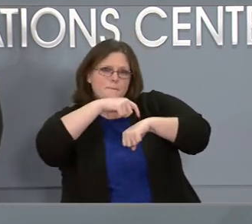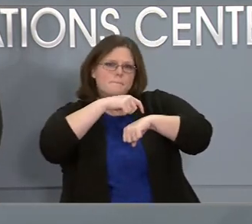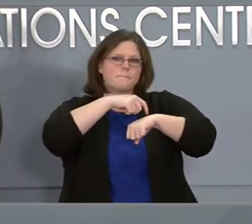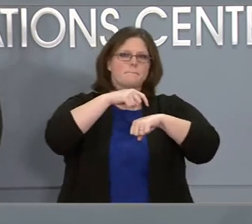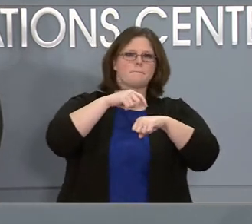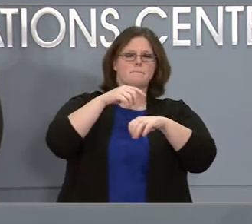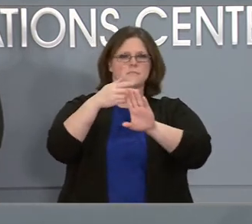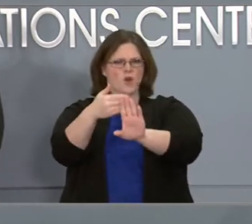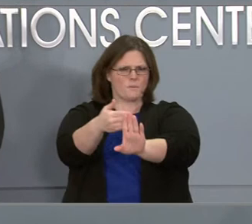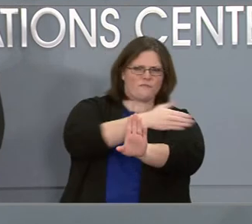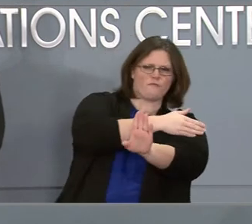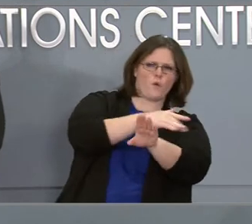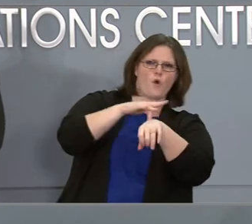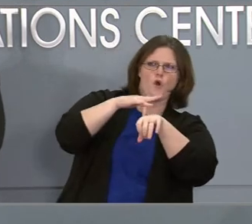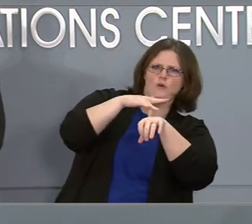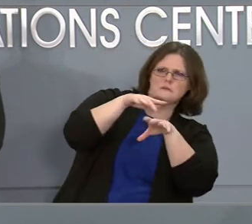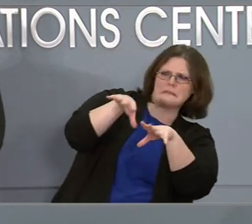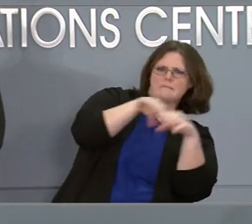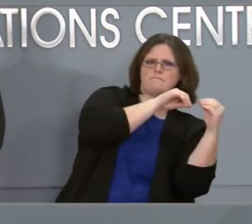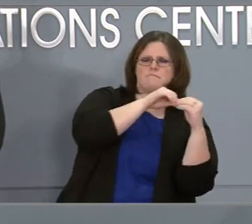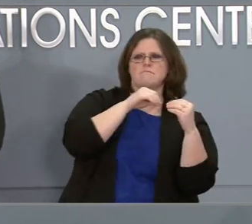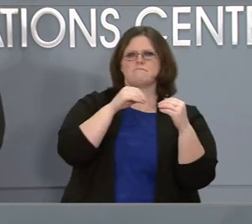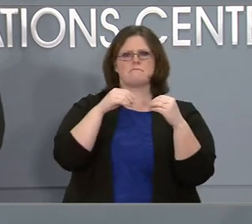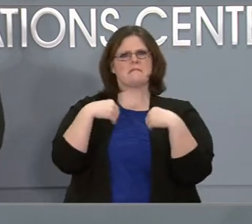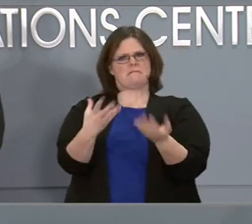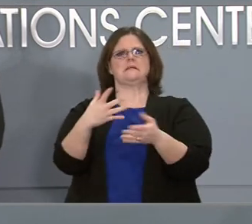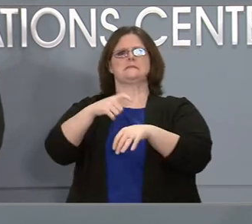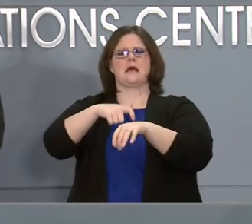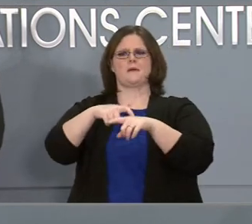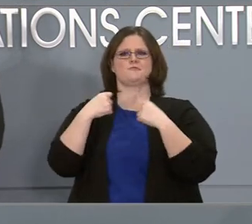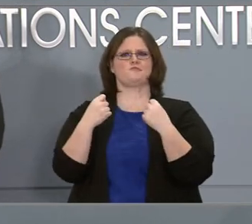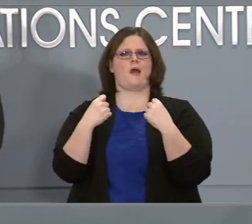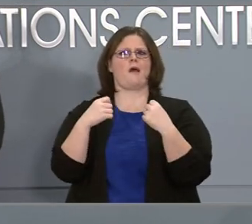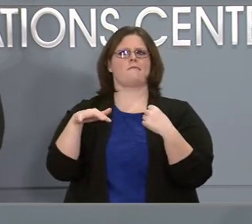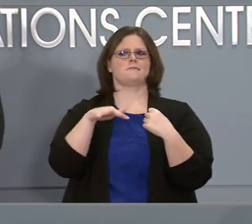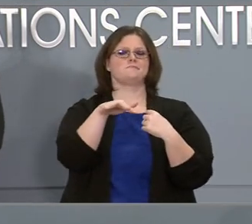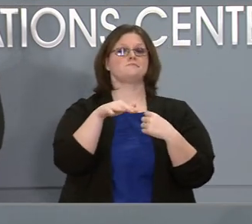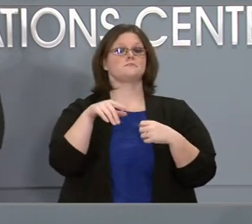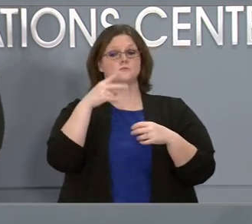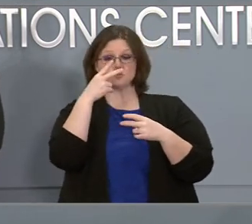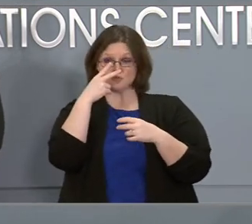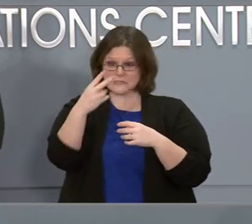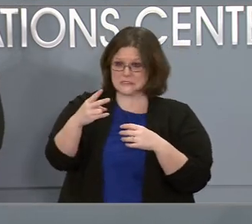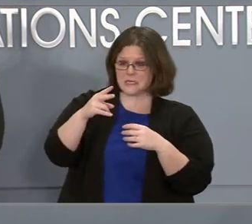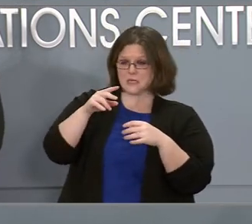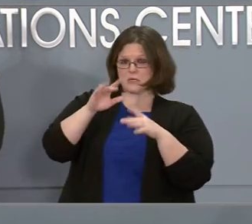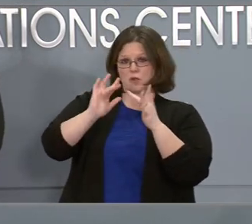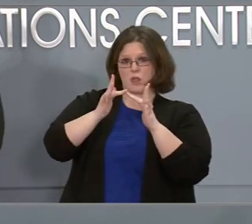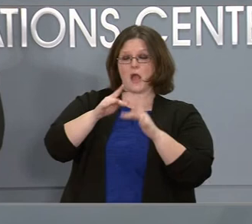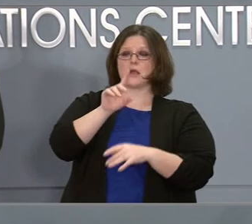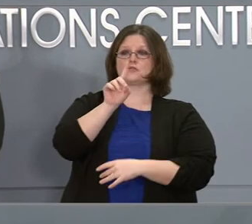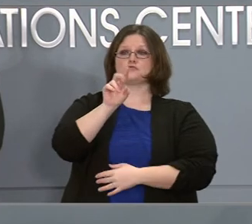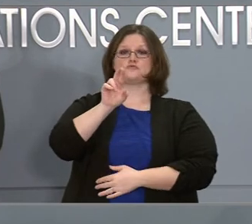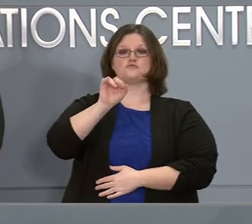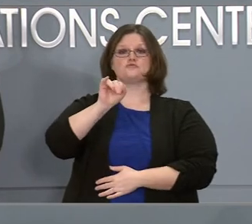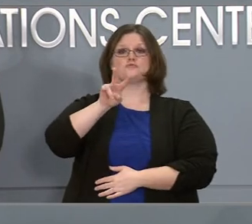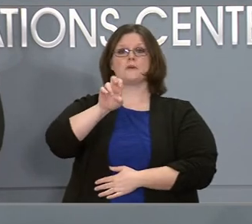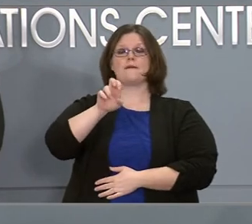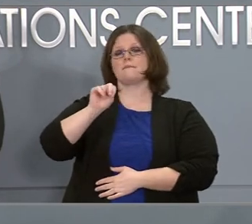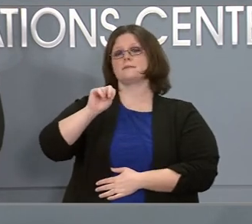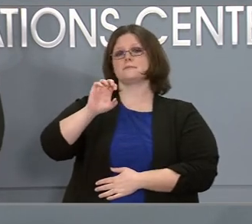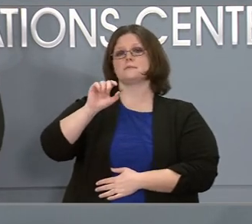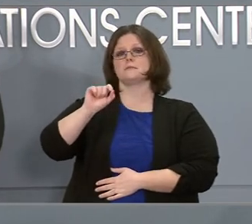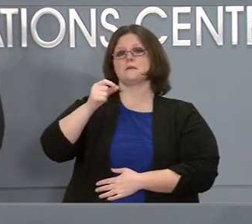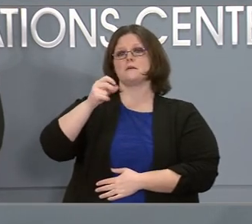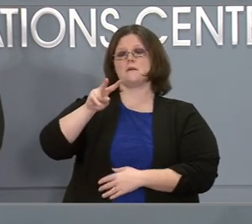of time by leaving early, and track roadway conditions by visiting drivenc.gov. Slow down and move over for